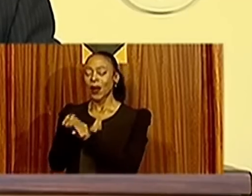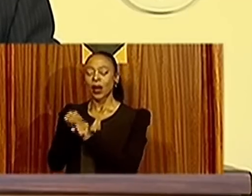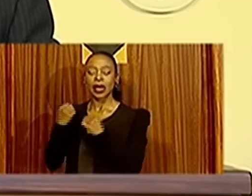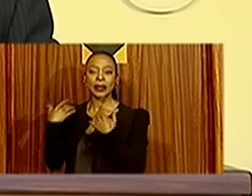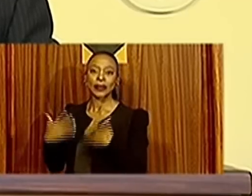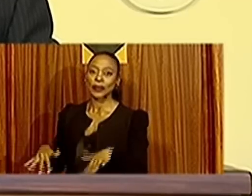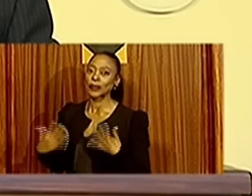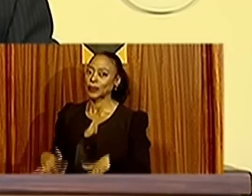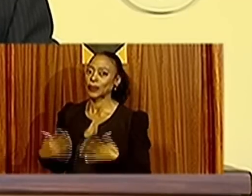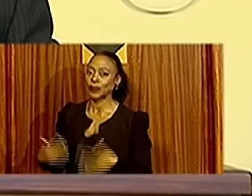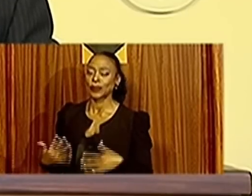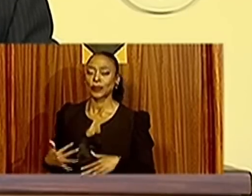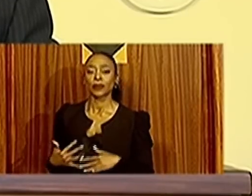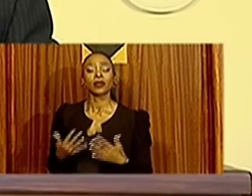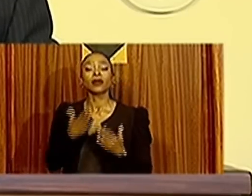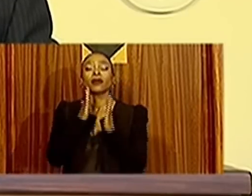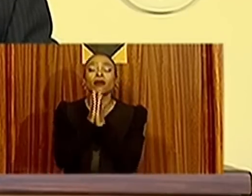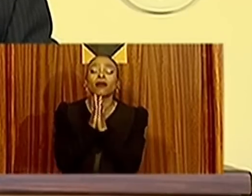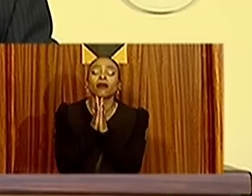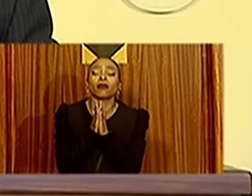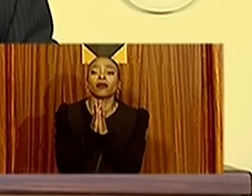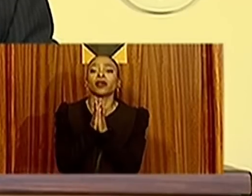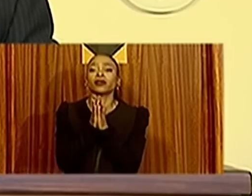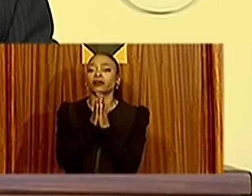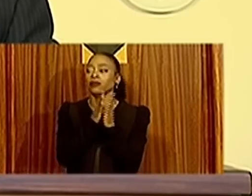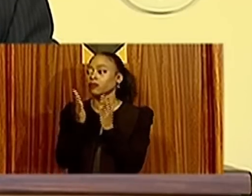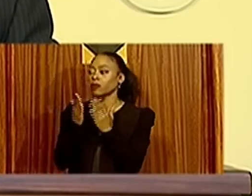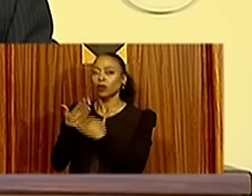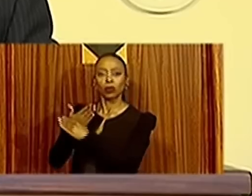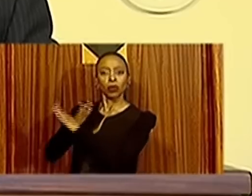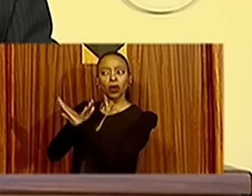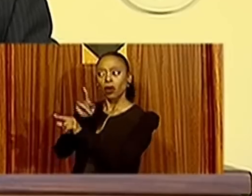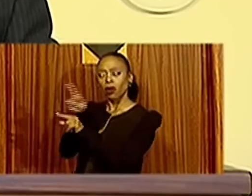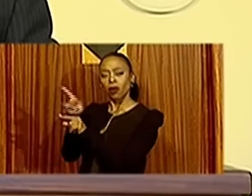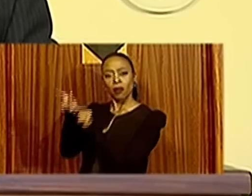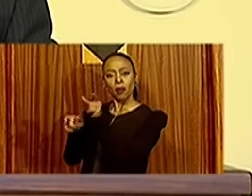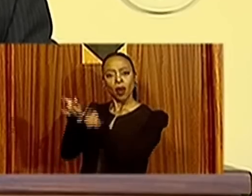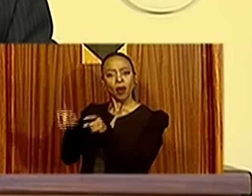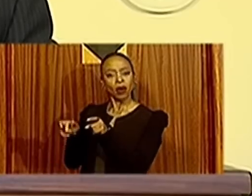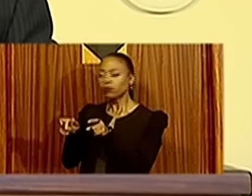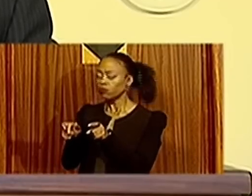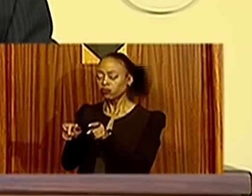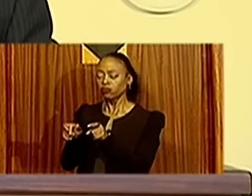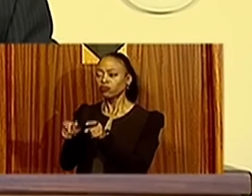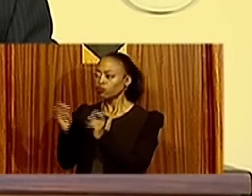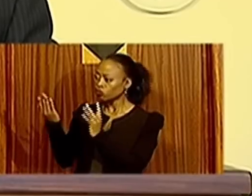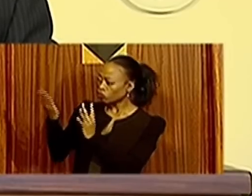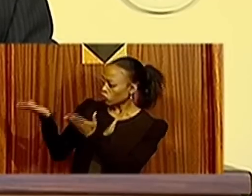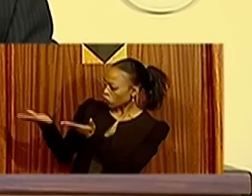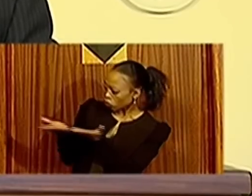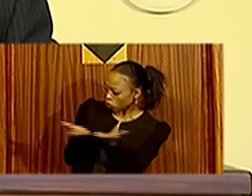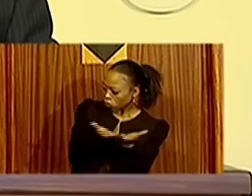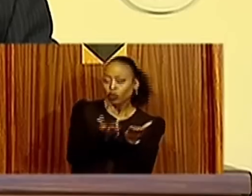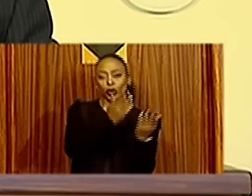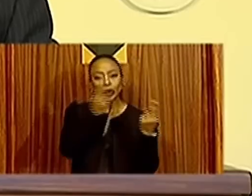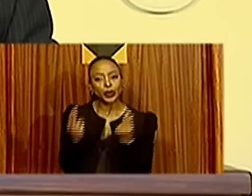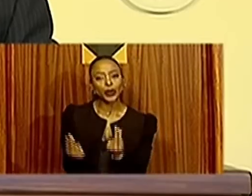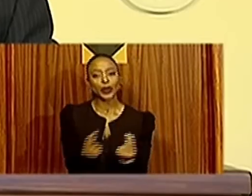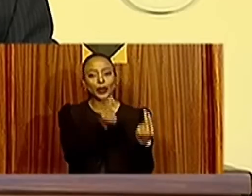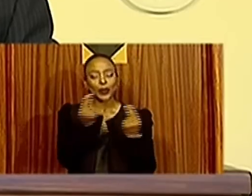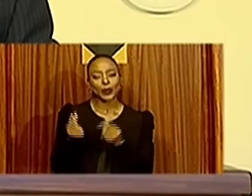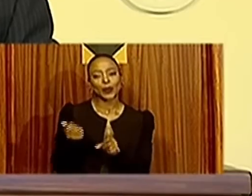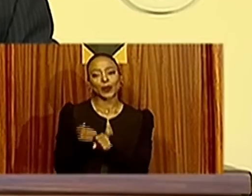they must be allowed to do their work without any form of hindrance, intimidation,